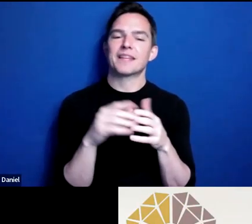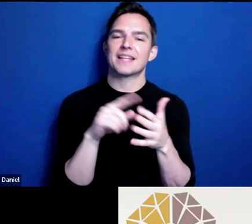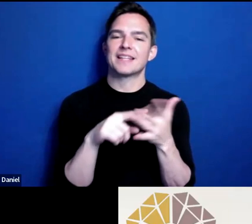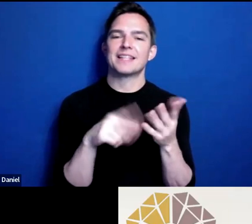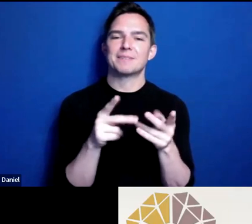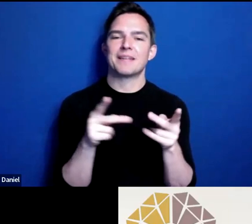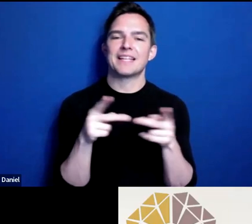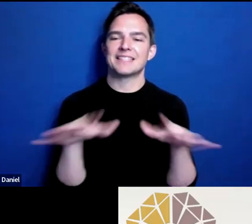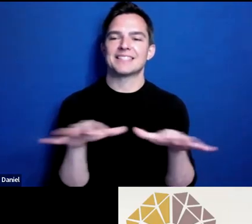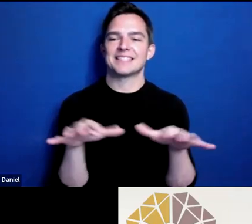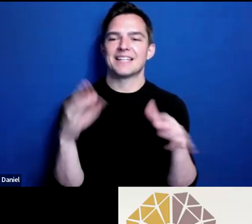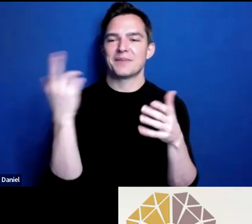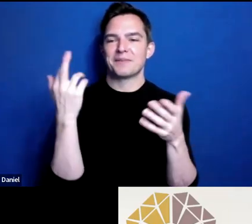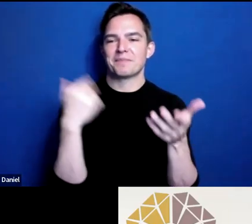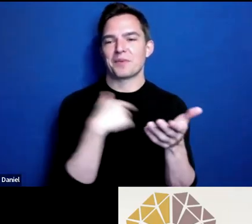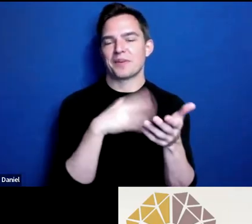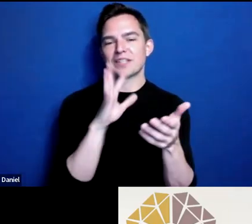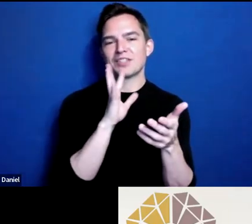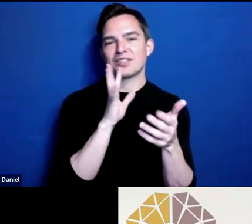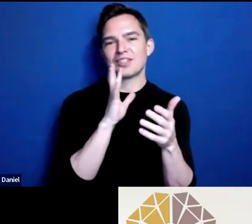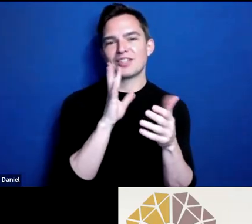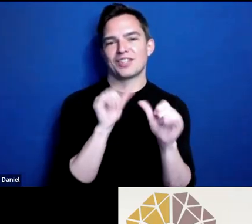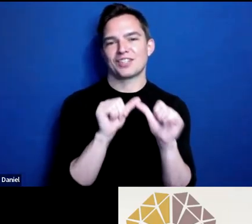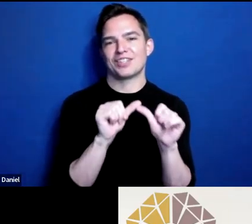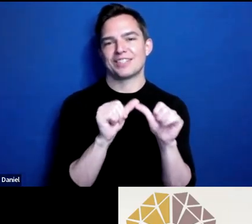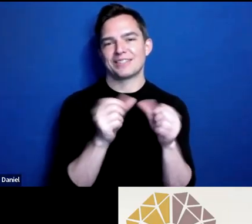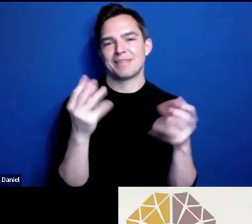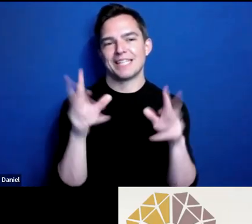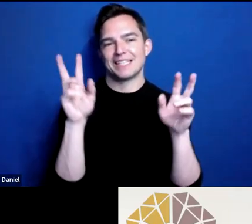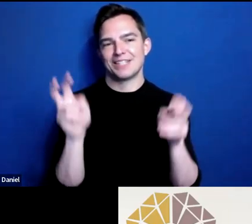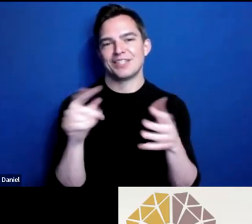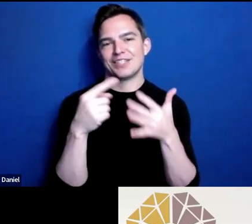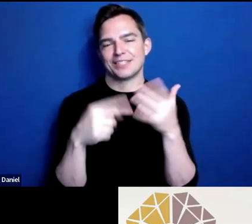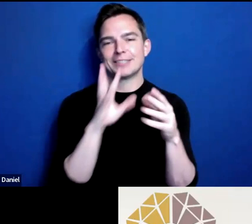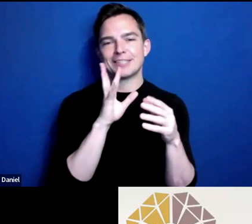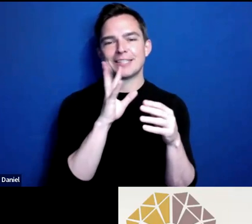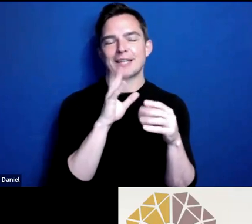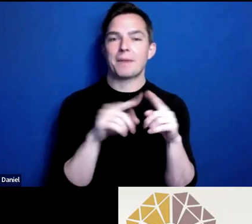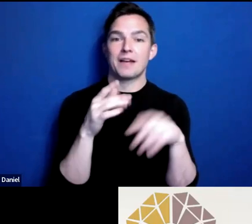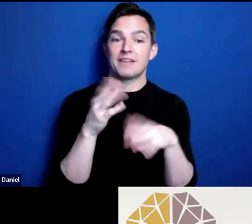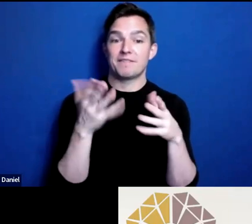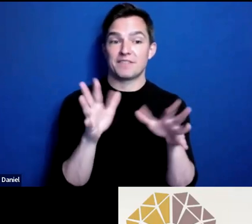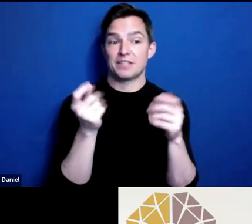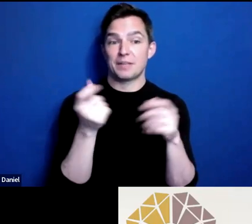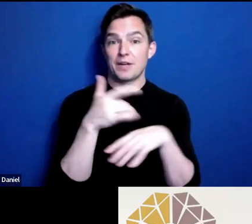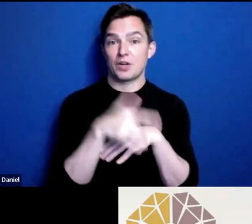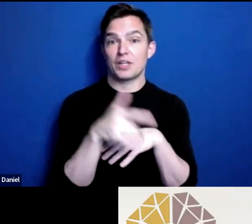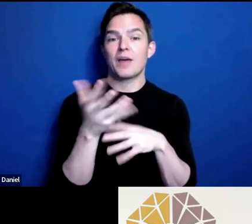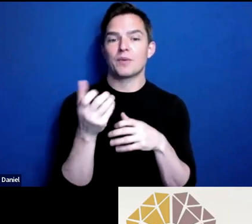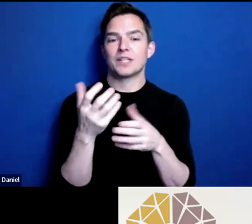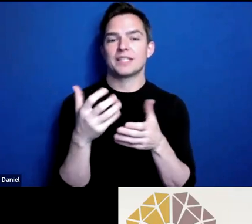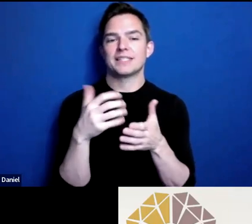spaces, because, we could talk on so many issues, but the fact that we are a little early, I just wanted to